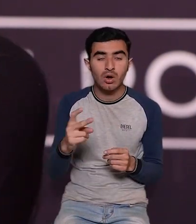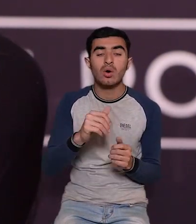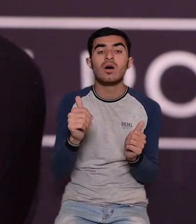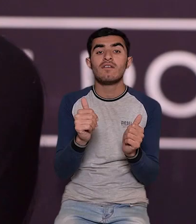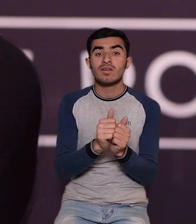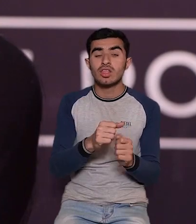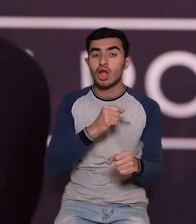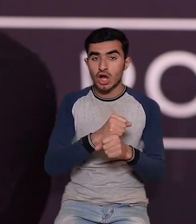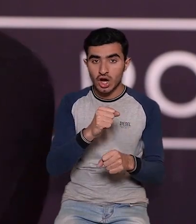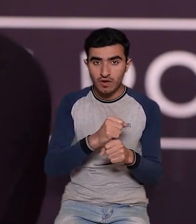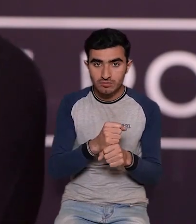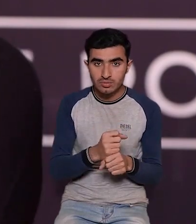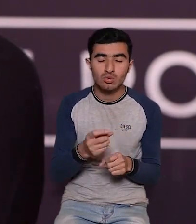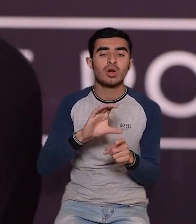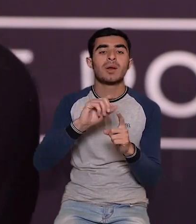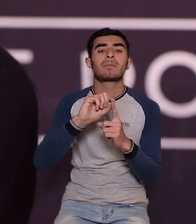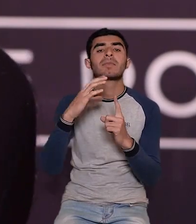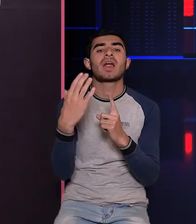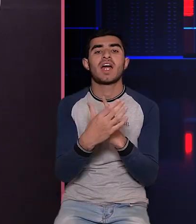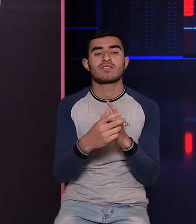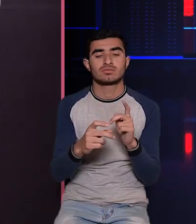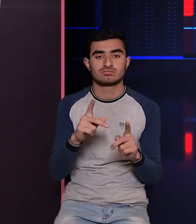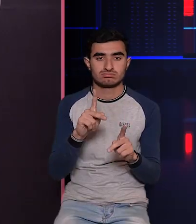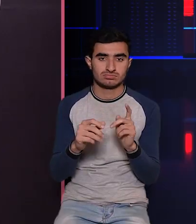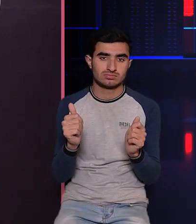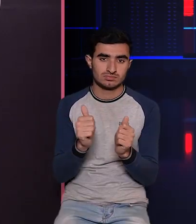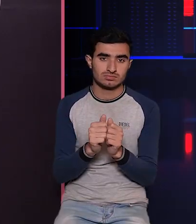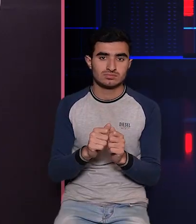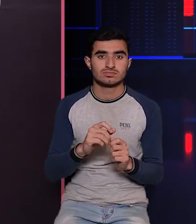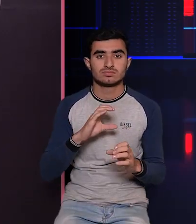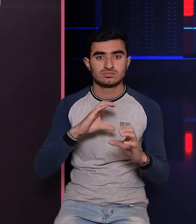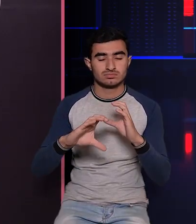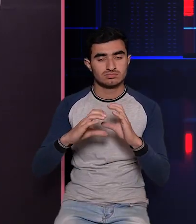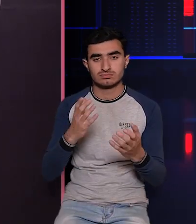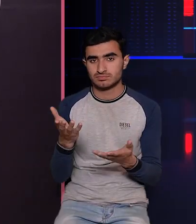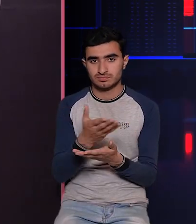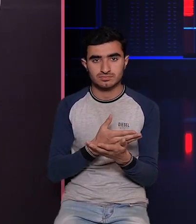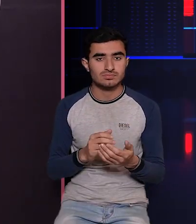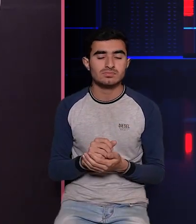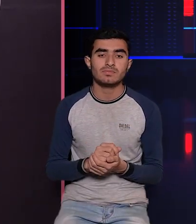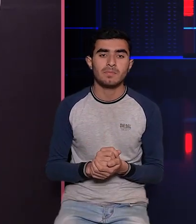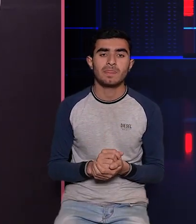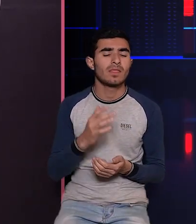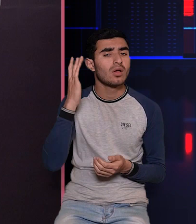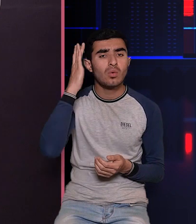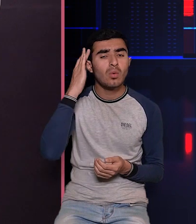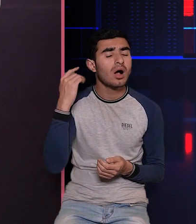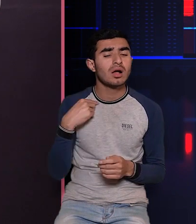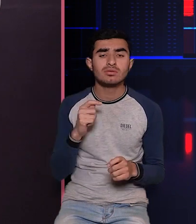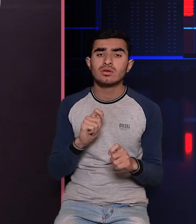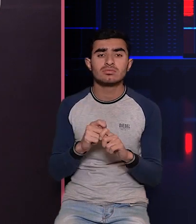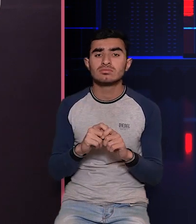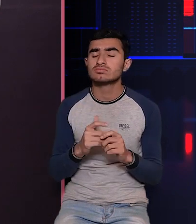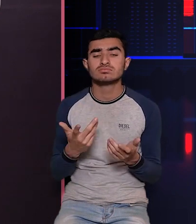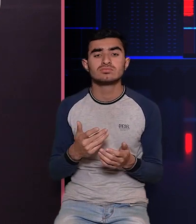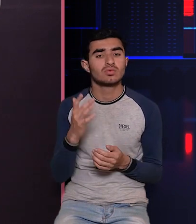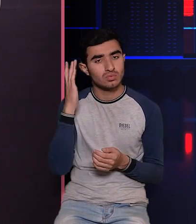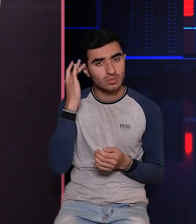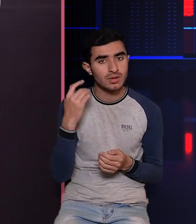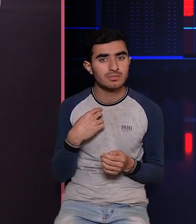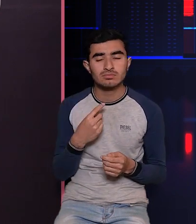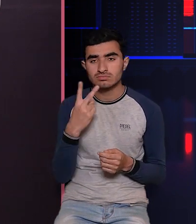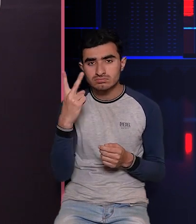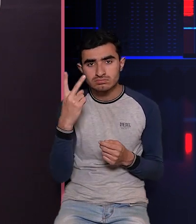corporate, and government. So while we do this, we're bringing